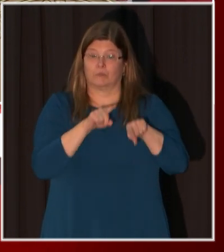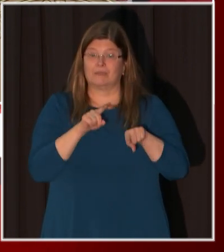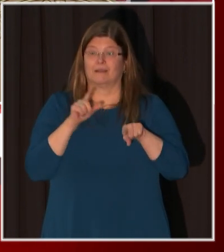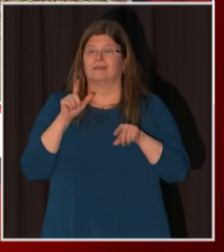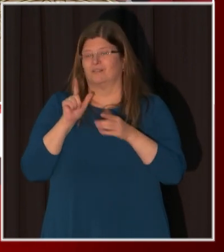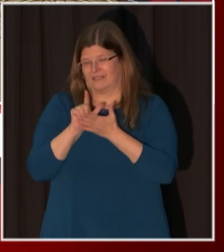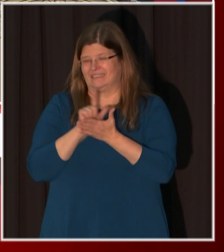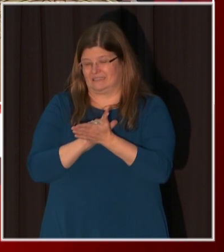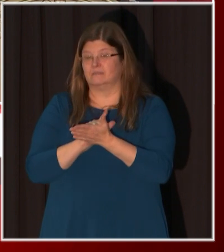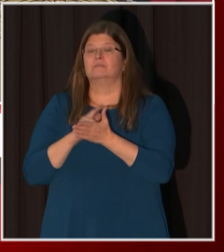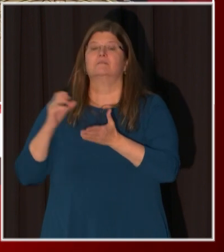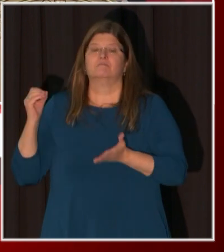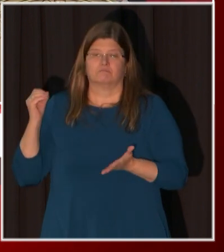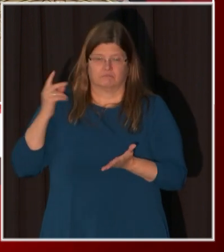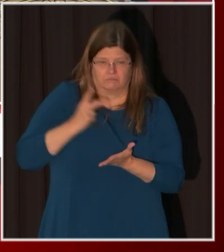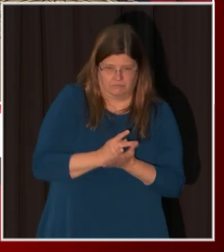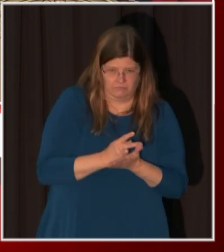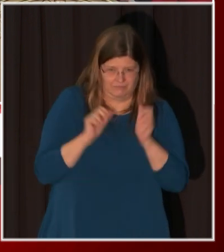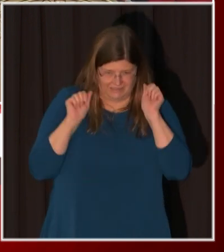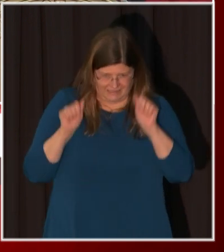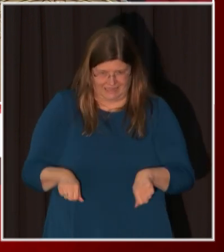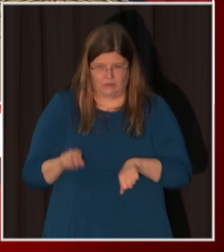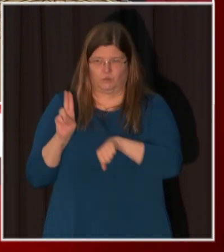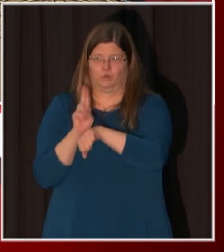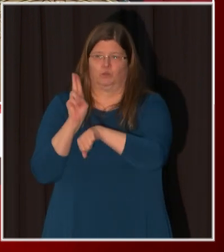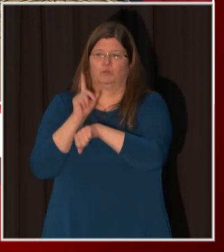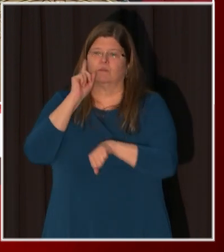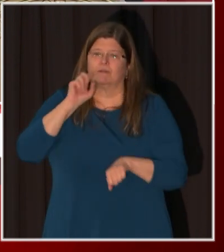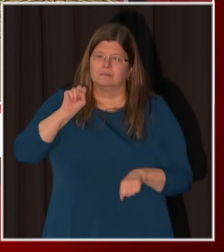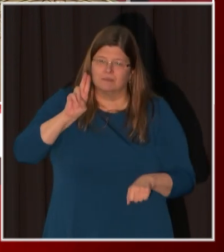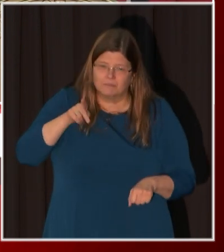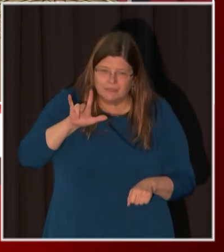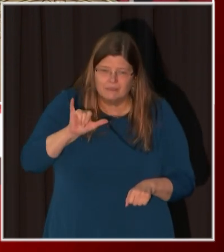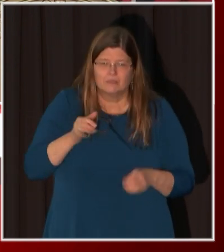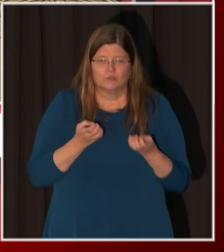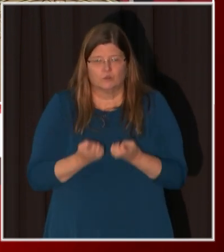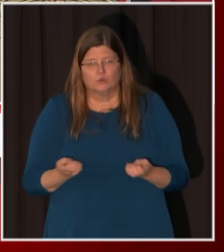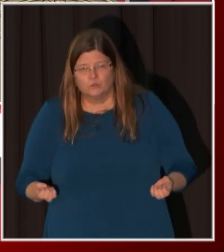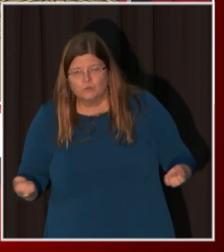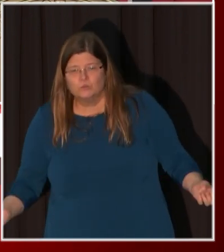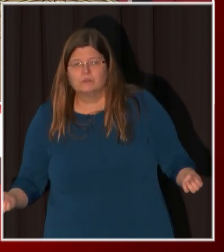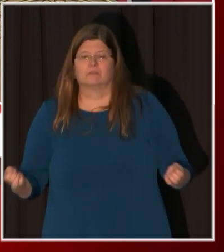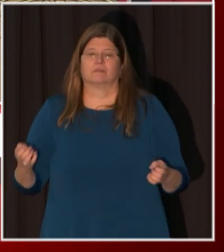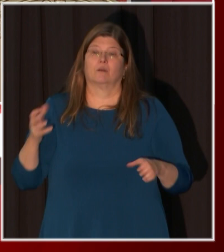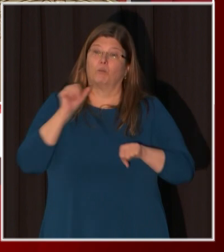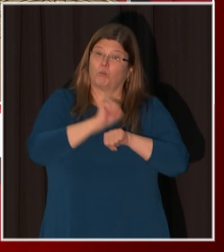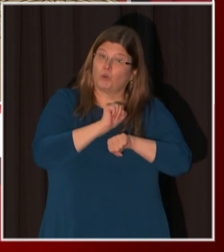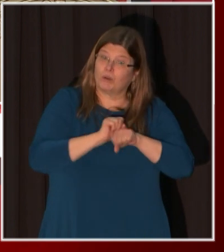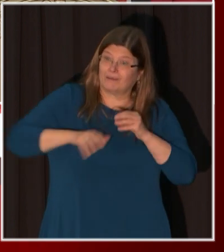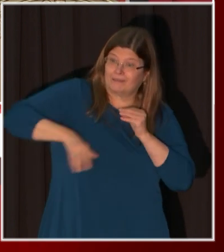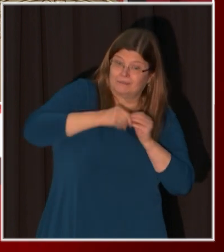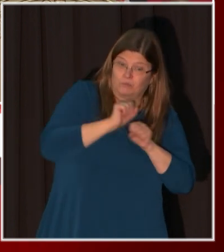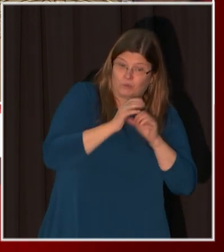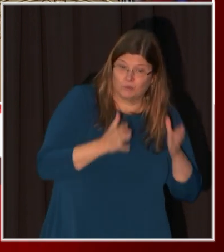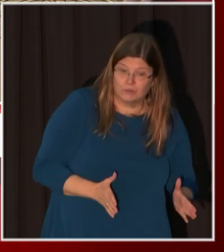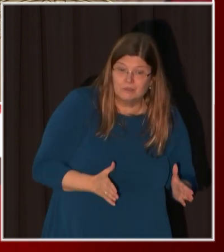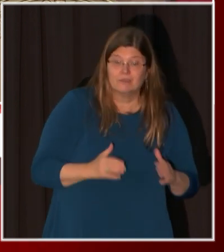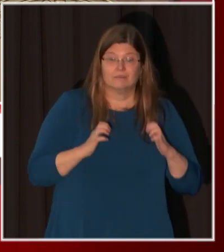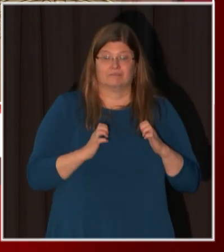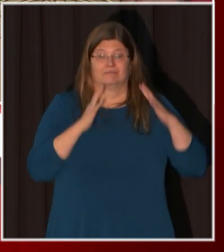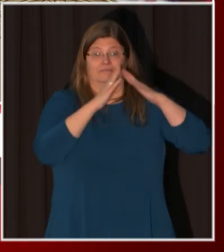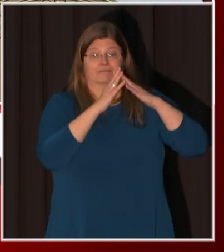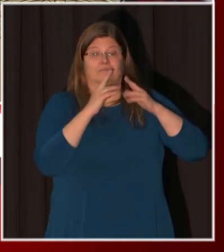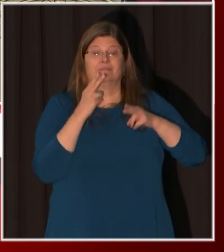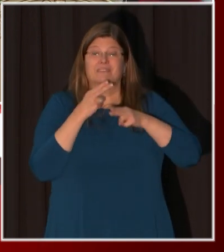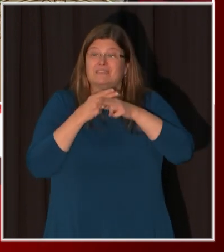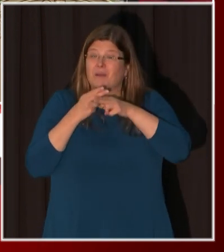equipment, personnel, the construction and operation of temporary structures for testing and